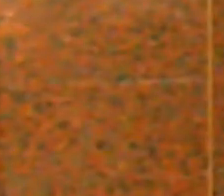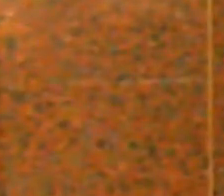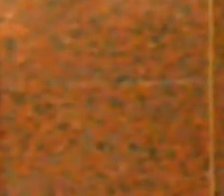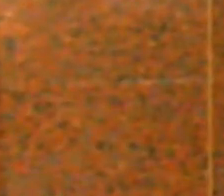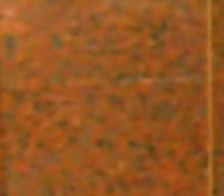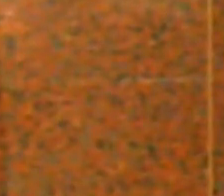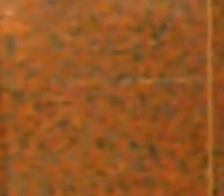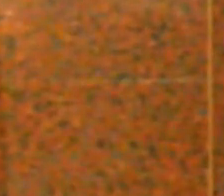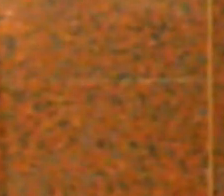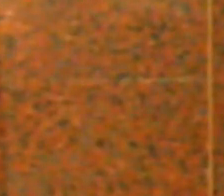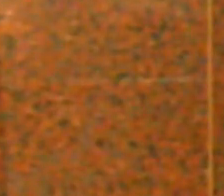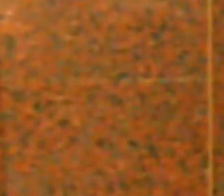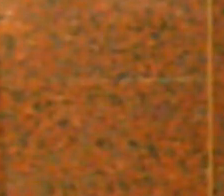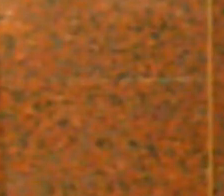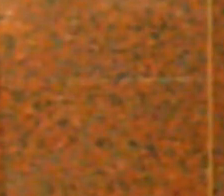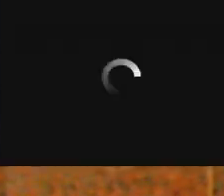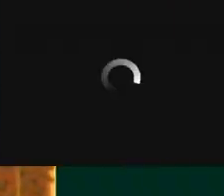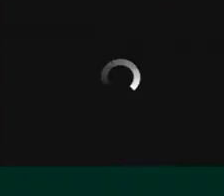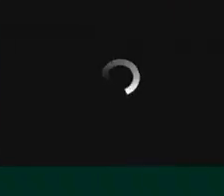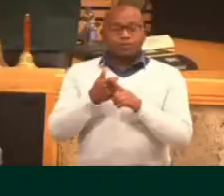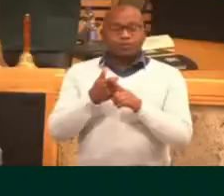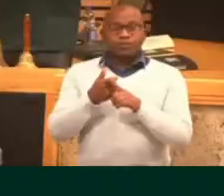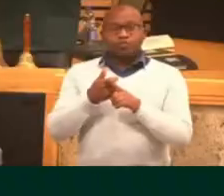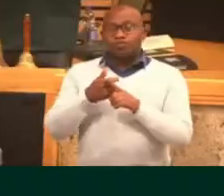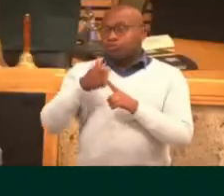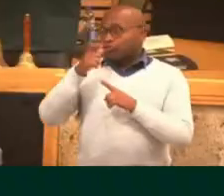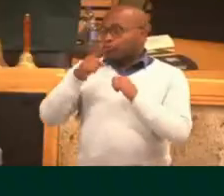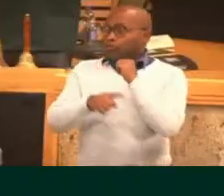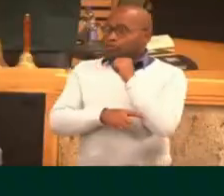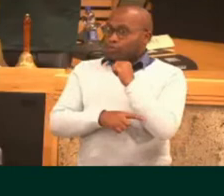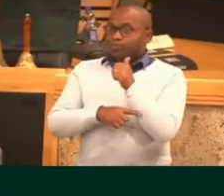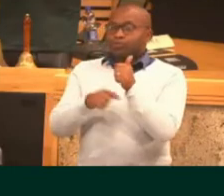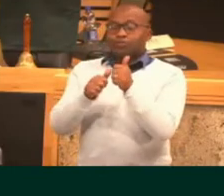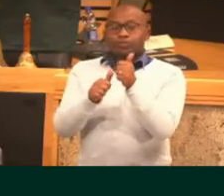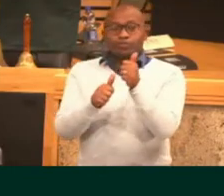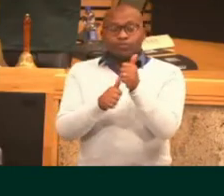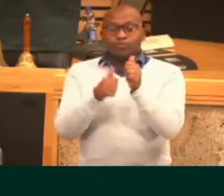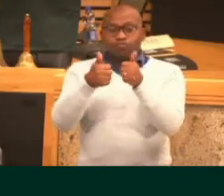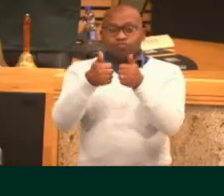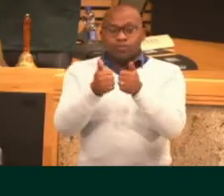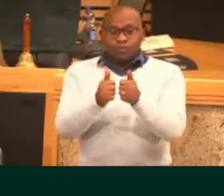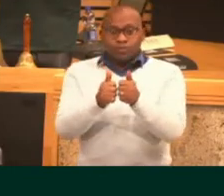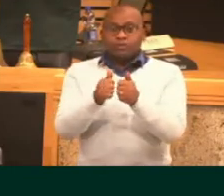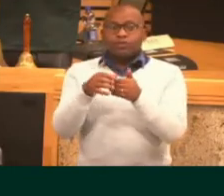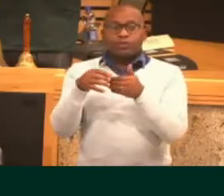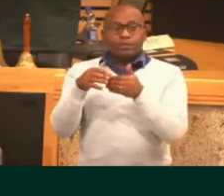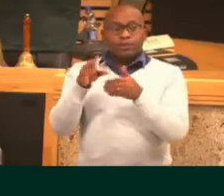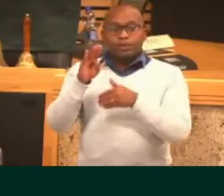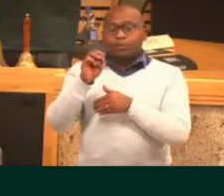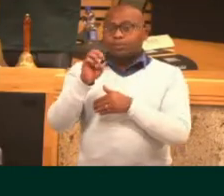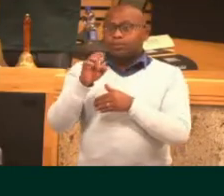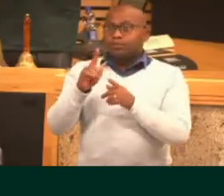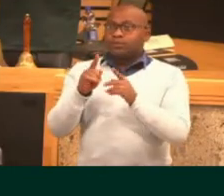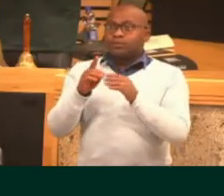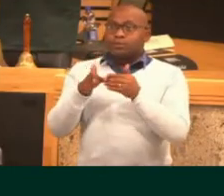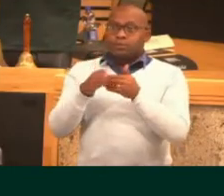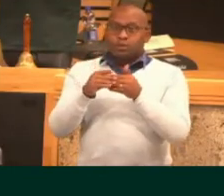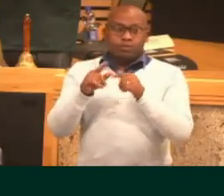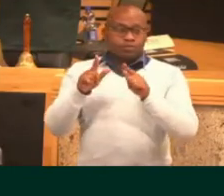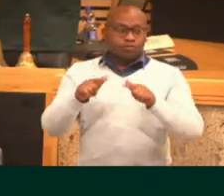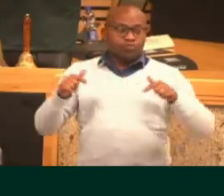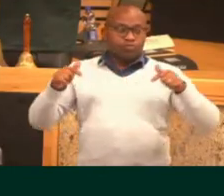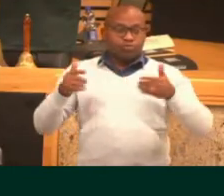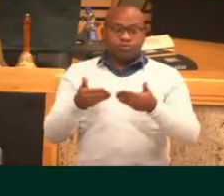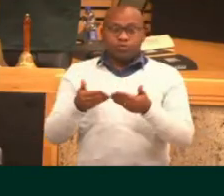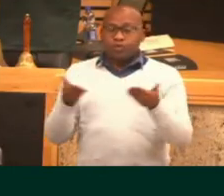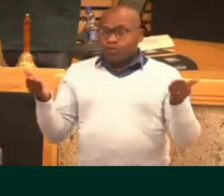executive our chief we and Deputy Deputy chair of chairs honorable members that are present members in the public